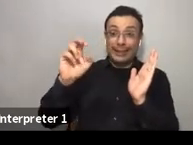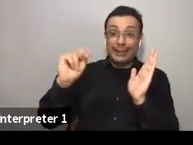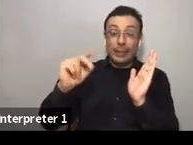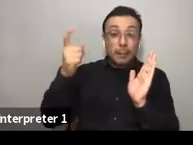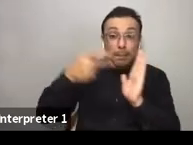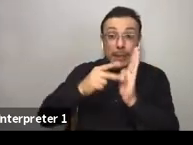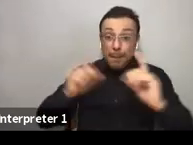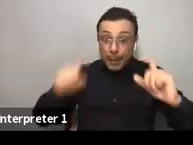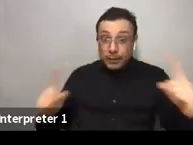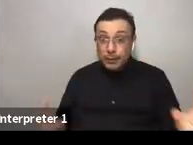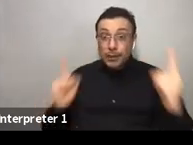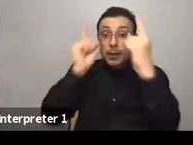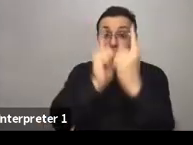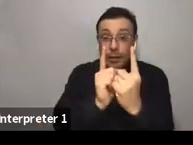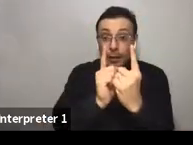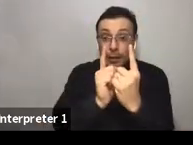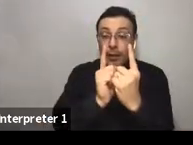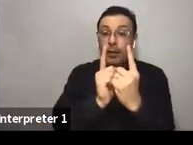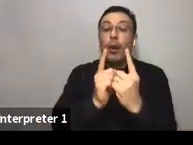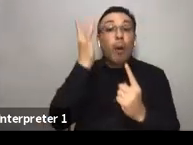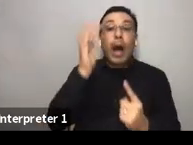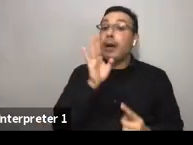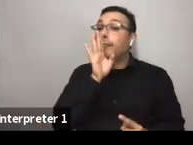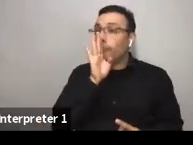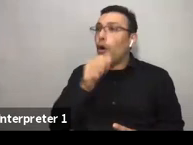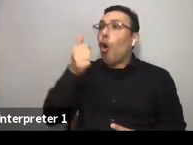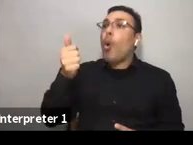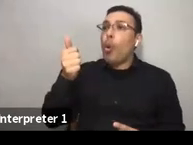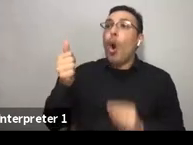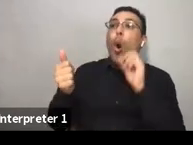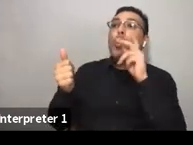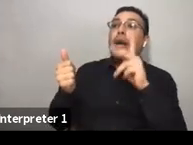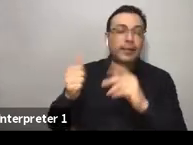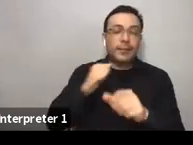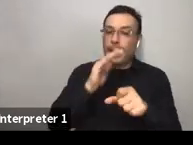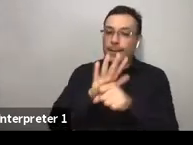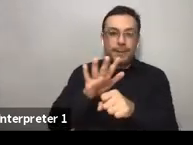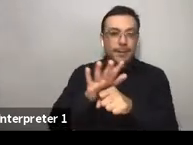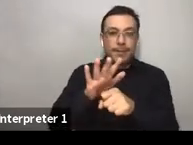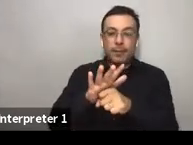great resource about digital written consent that we created